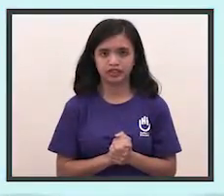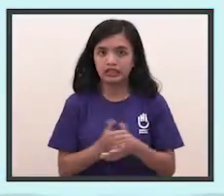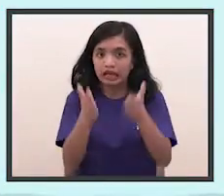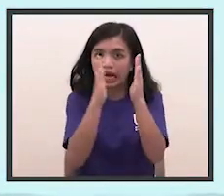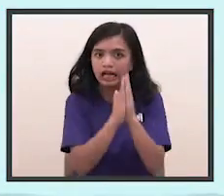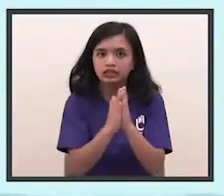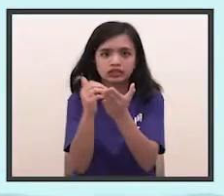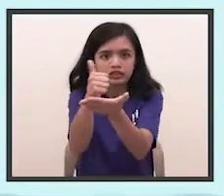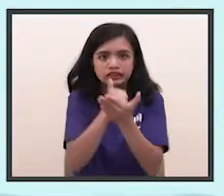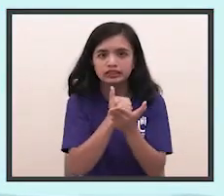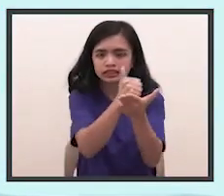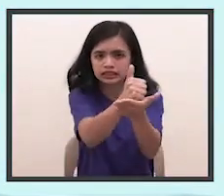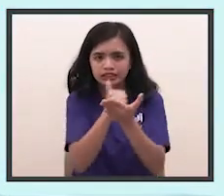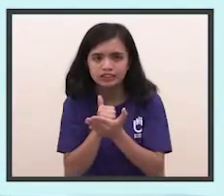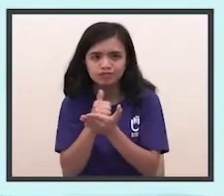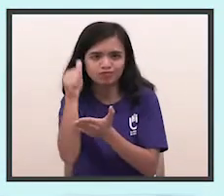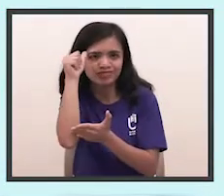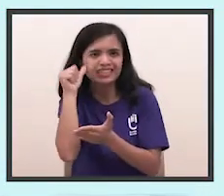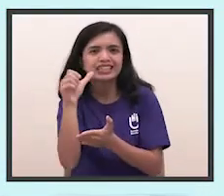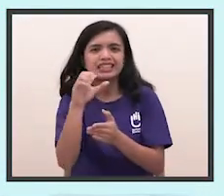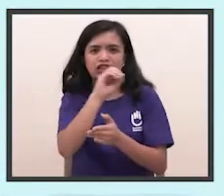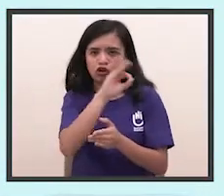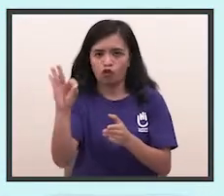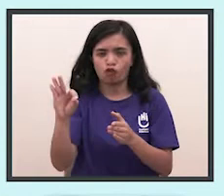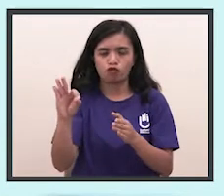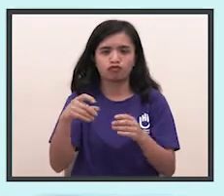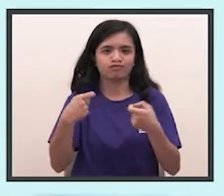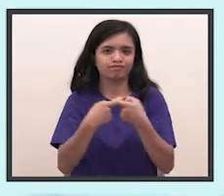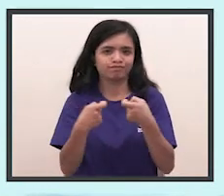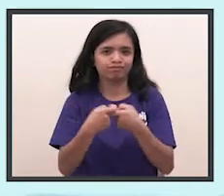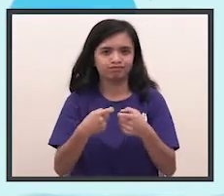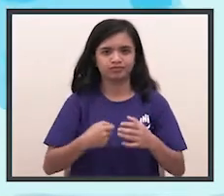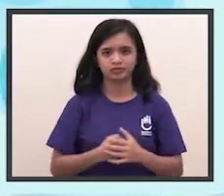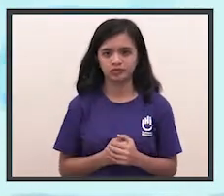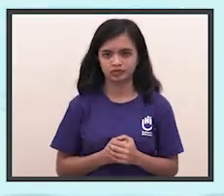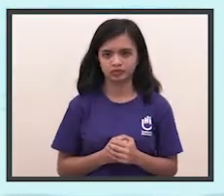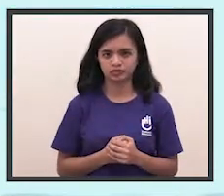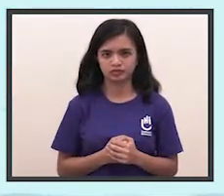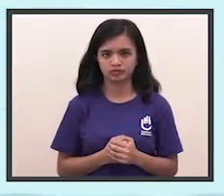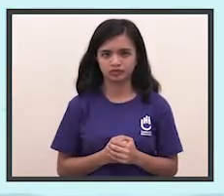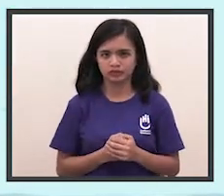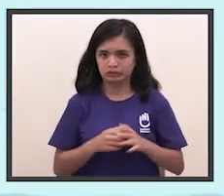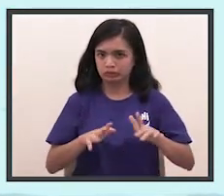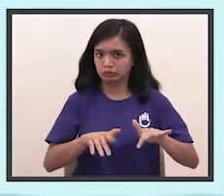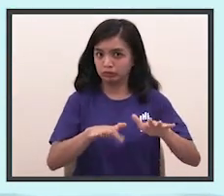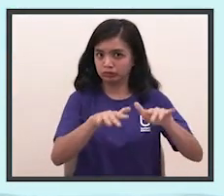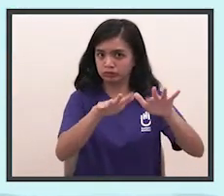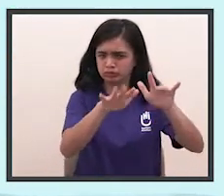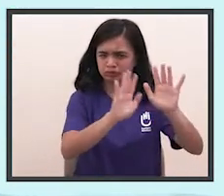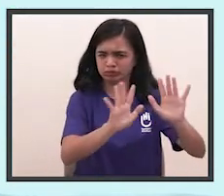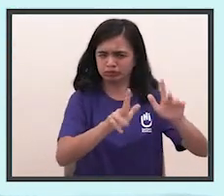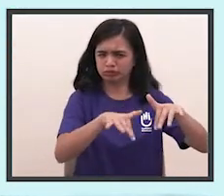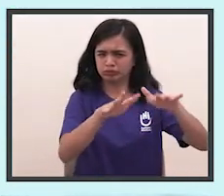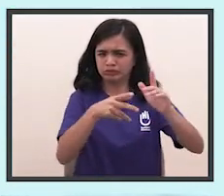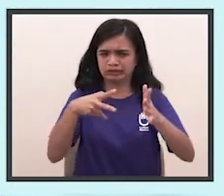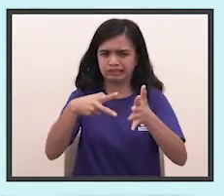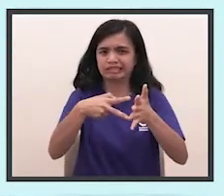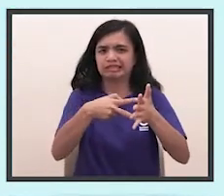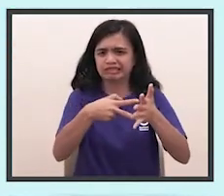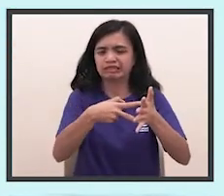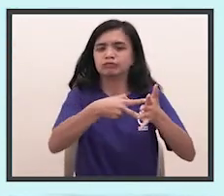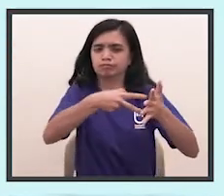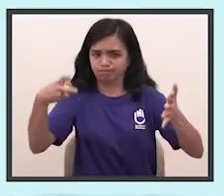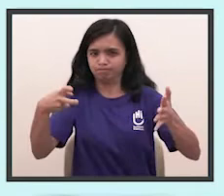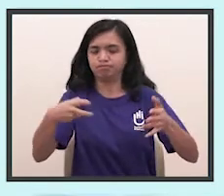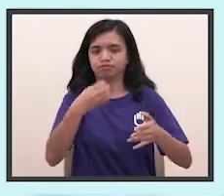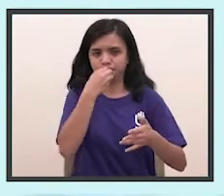Ask help from adults to turn off the main electric switch. Unplug all appliances that can be